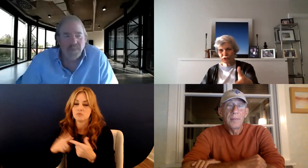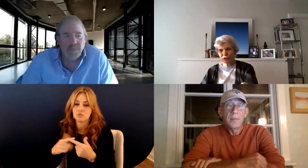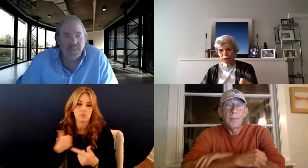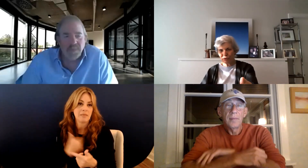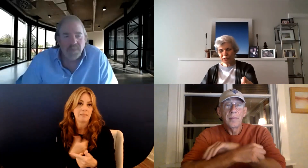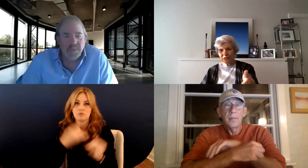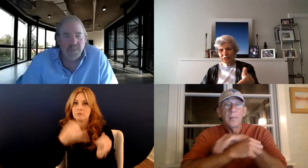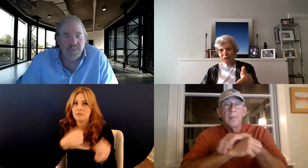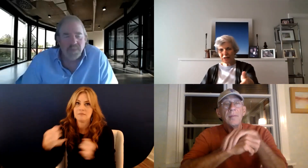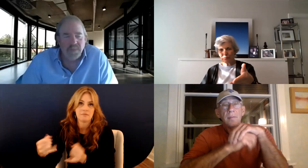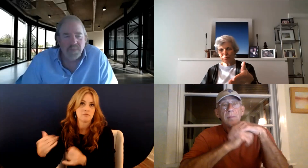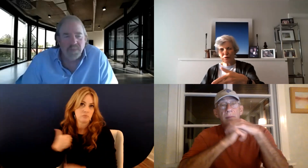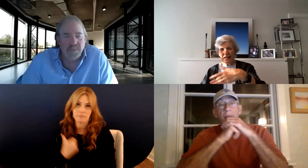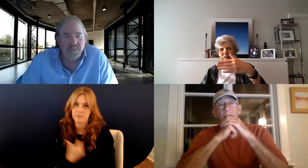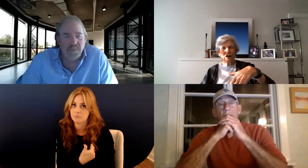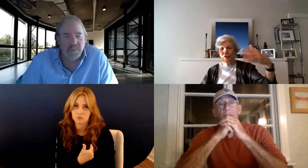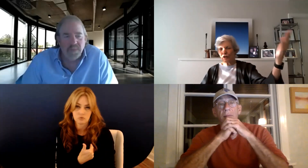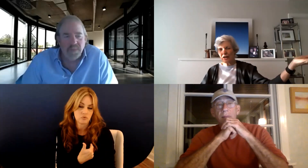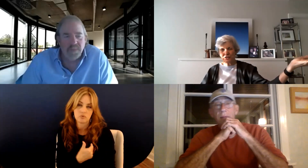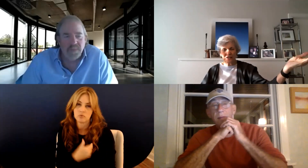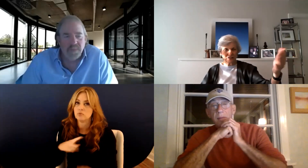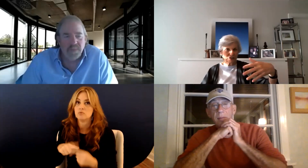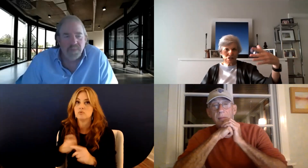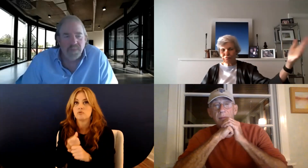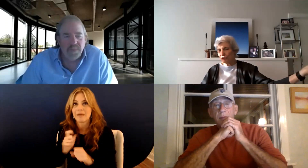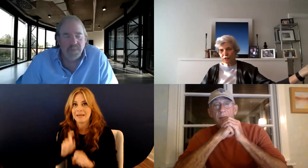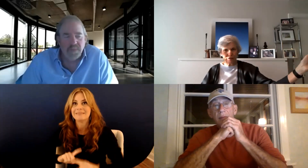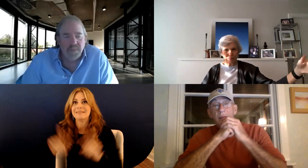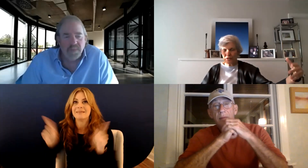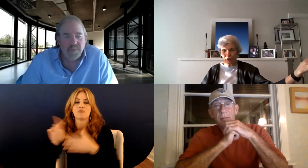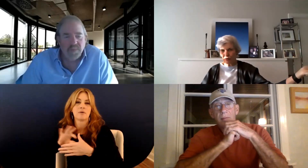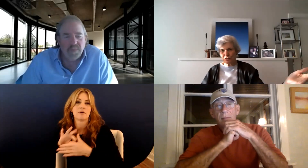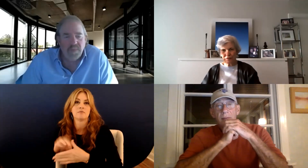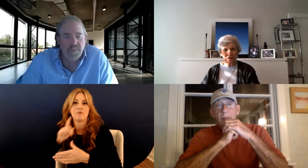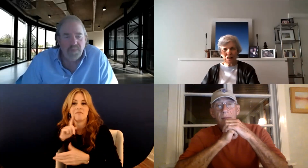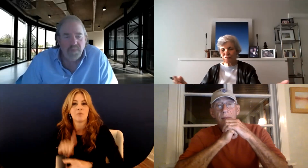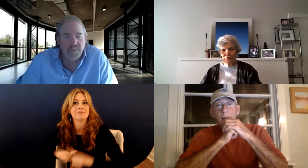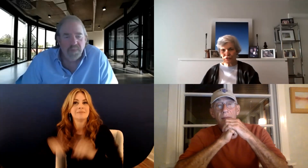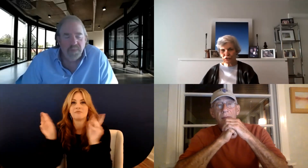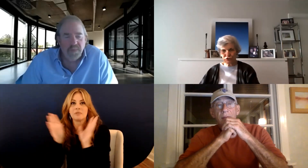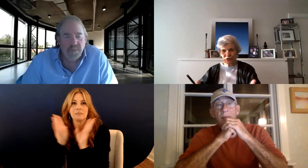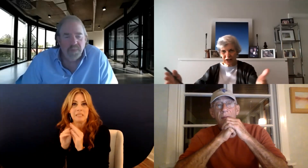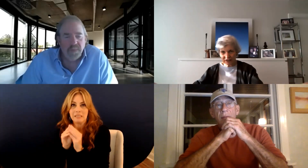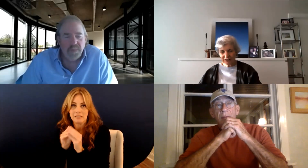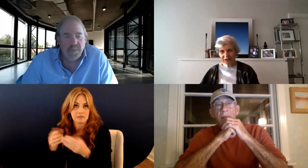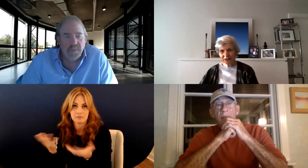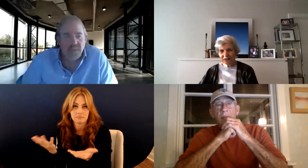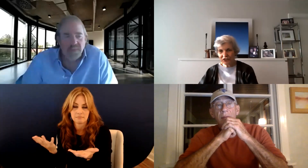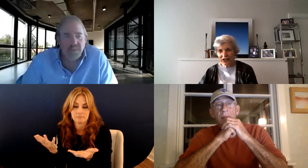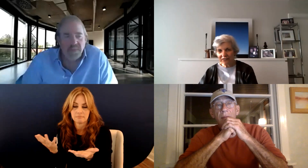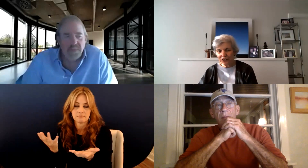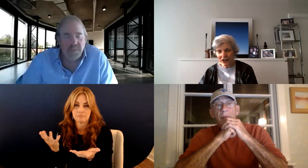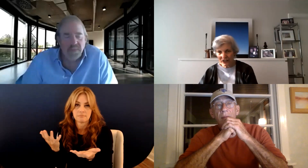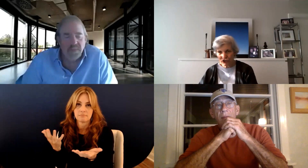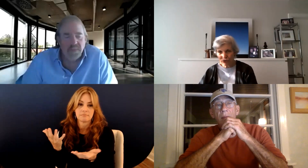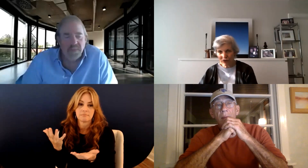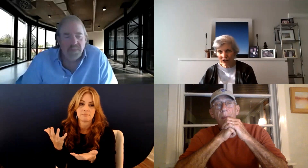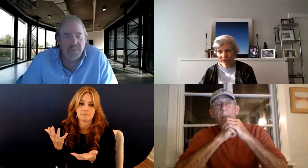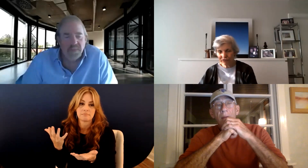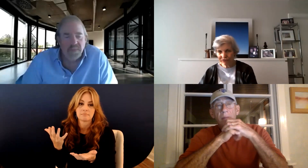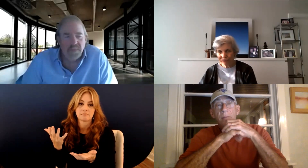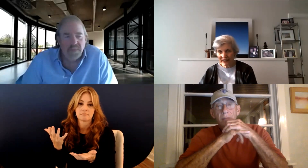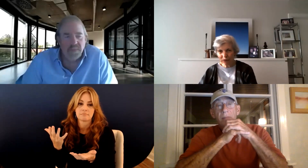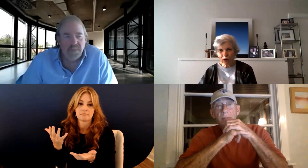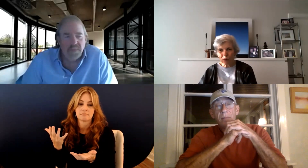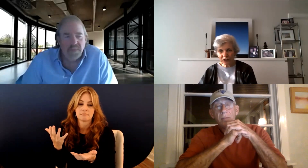members, to create other content, let's say for a different meeting or a different conference. It's just not, it's not in the nature